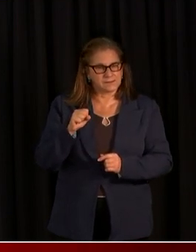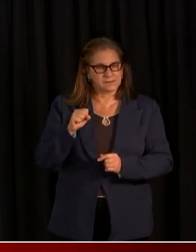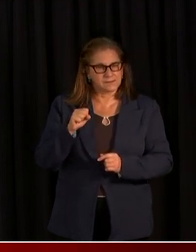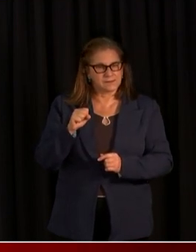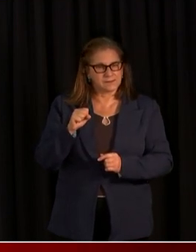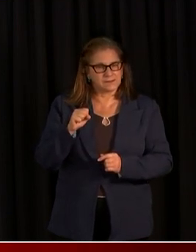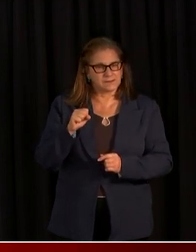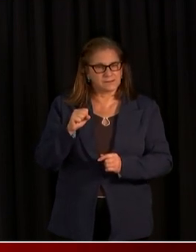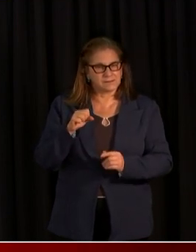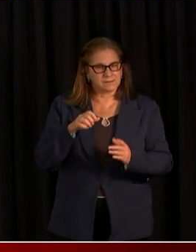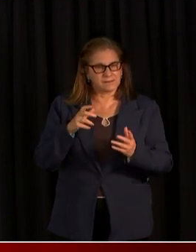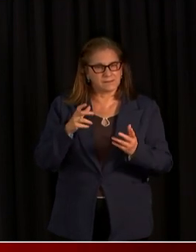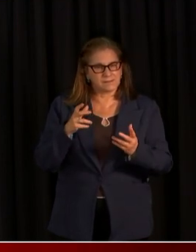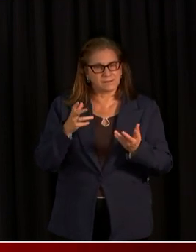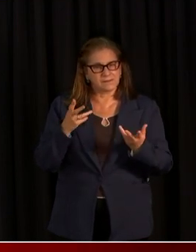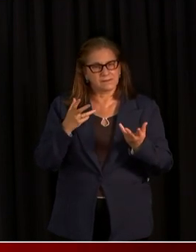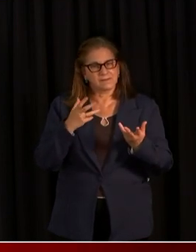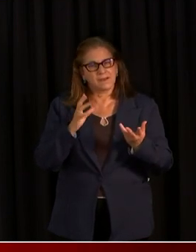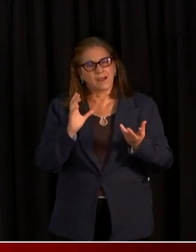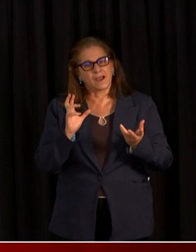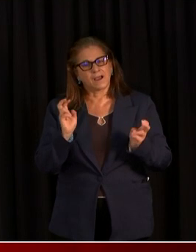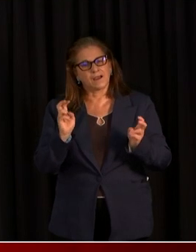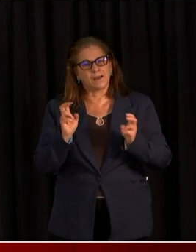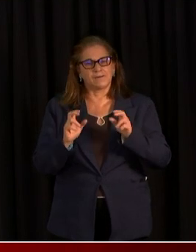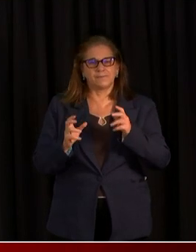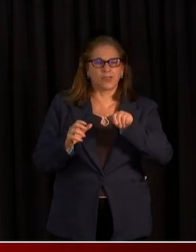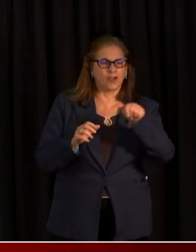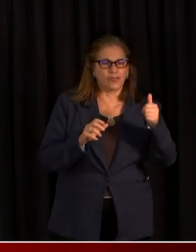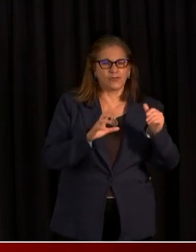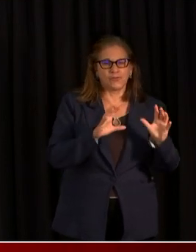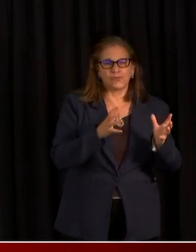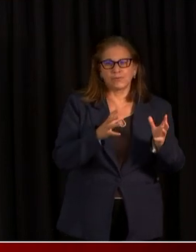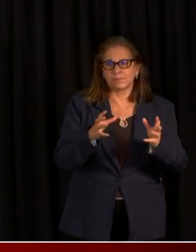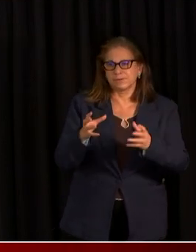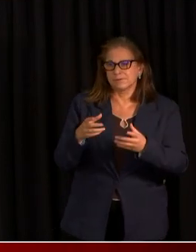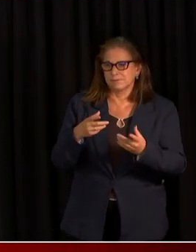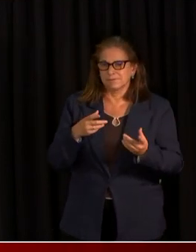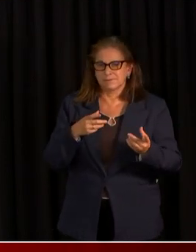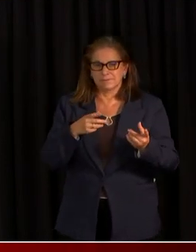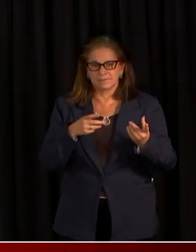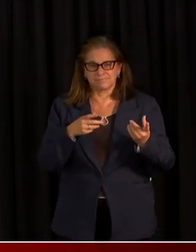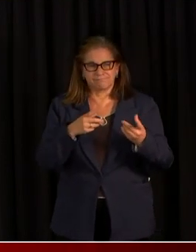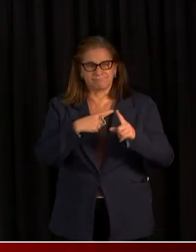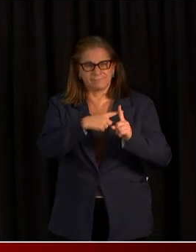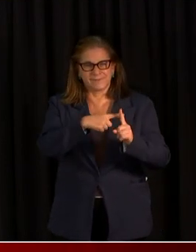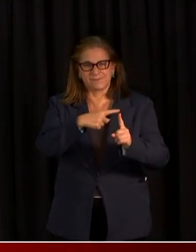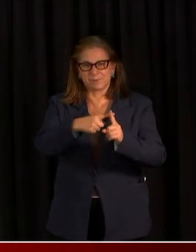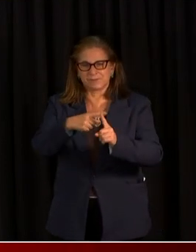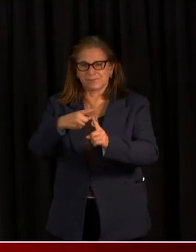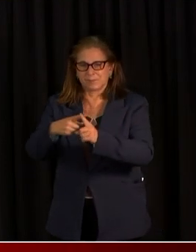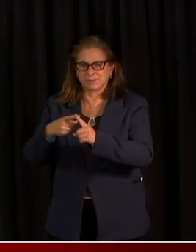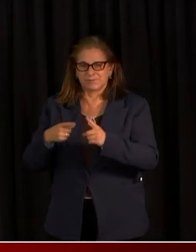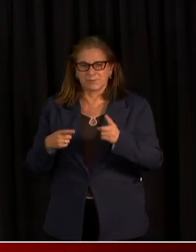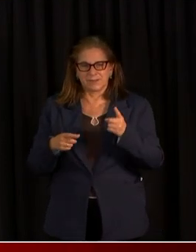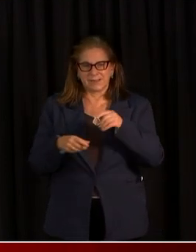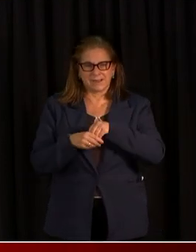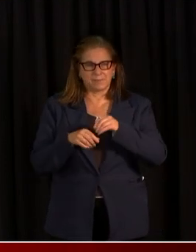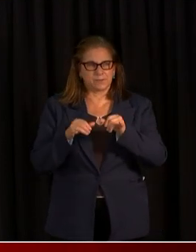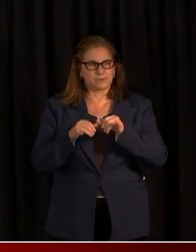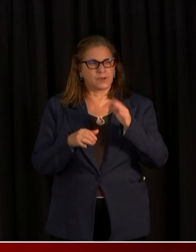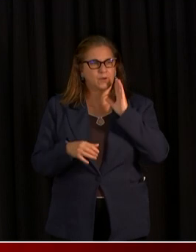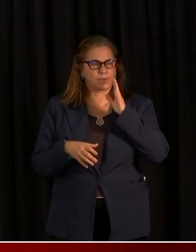going upward with some of our other metrics. So I'm going to ask Dr. Nesbitt to spend some